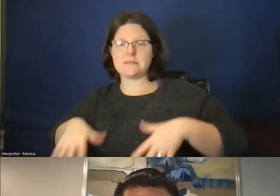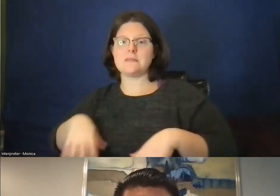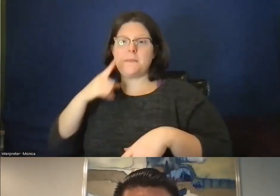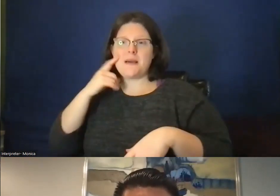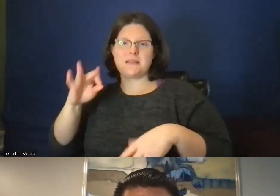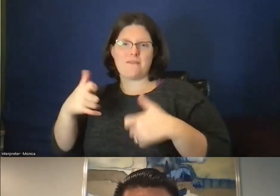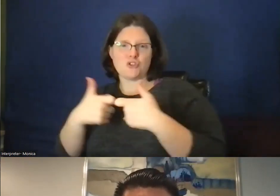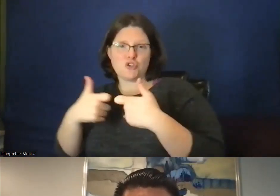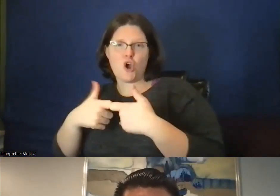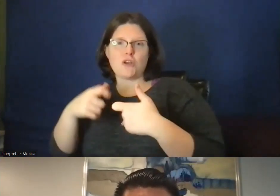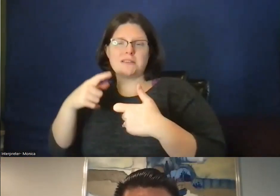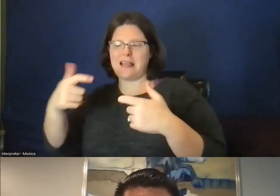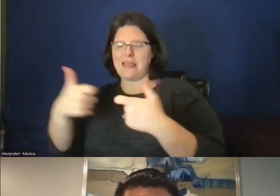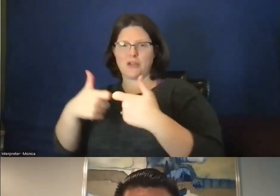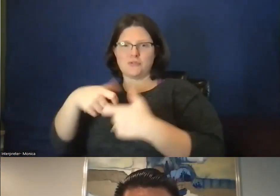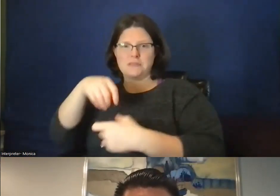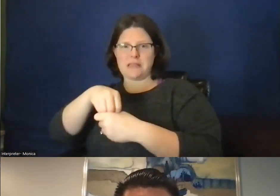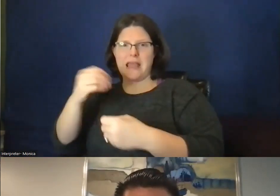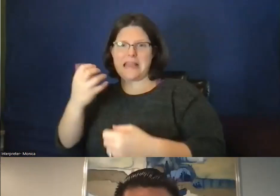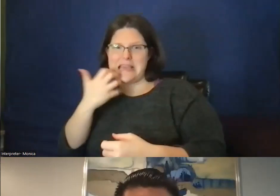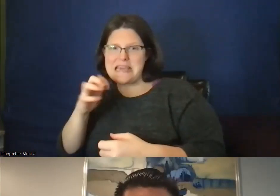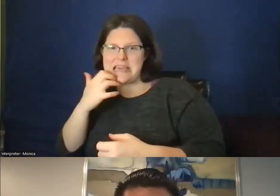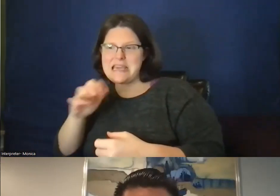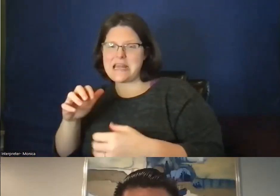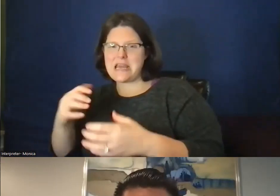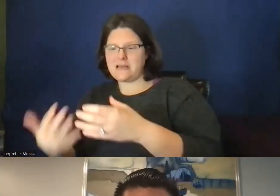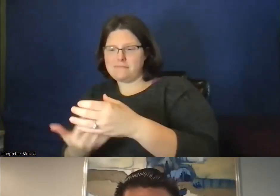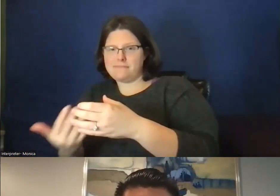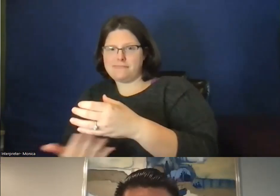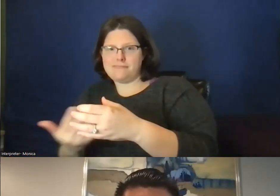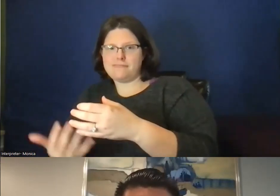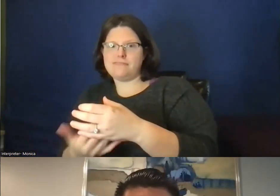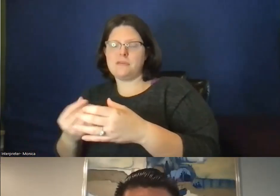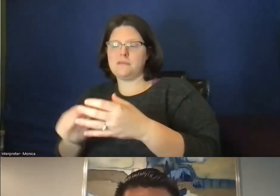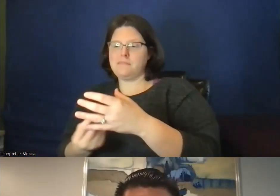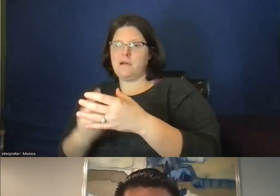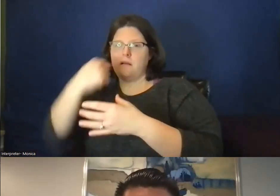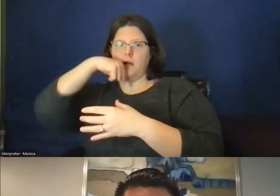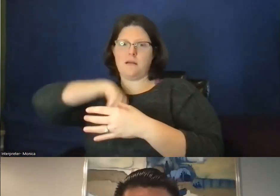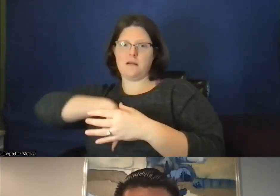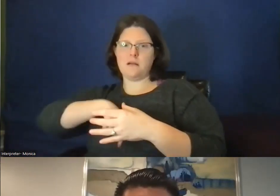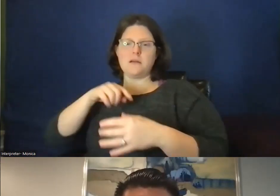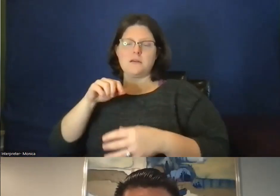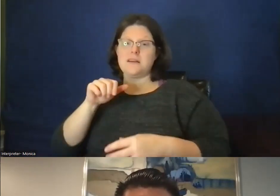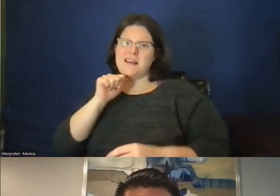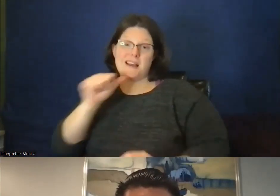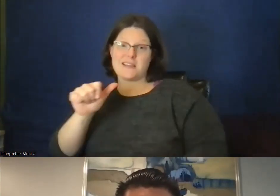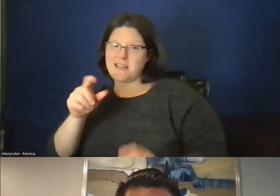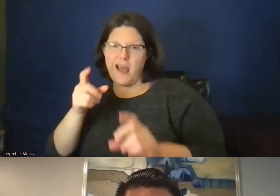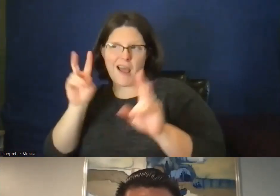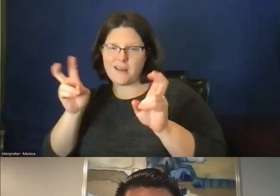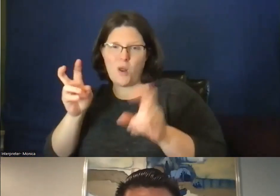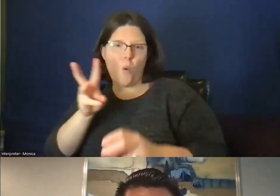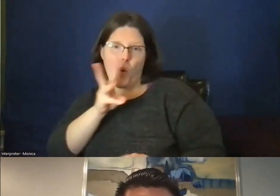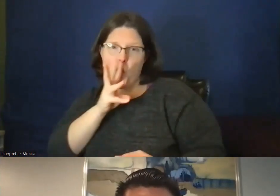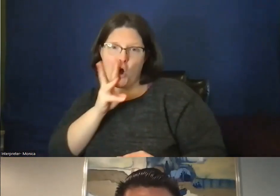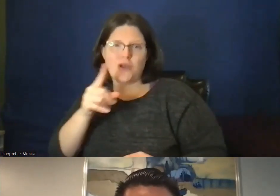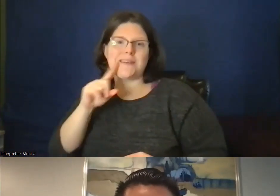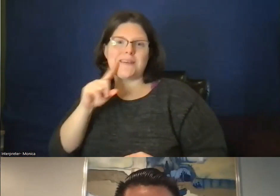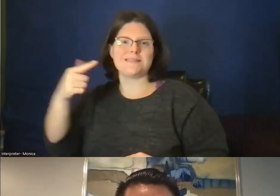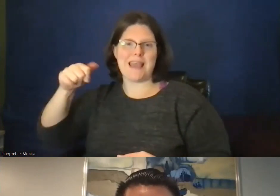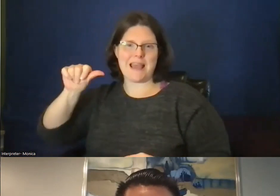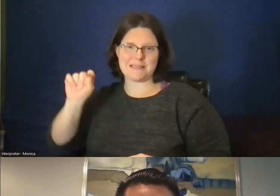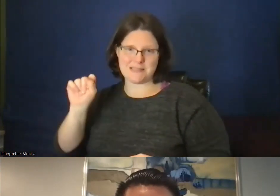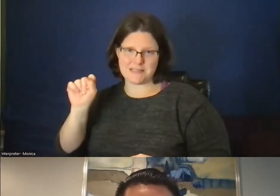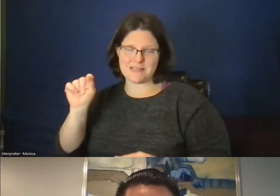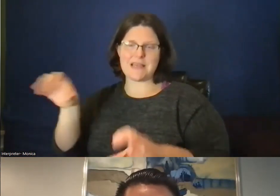electric heating. And so though it's not water from water, is a gas,